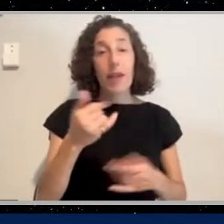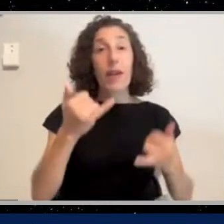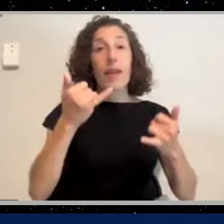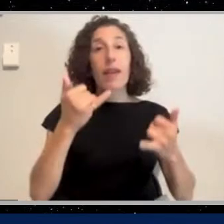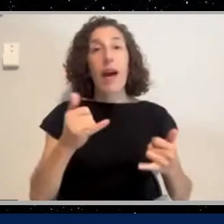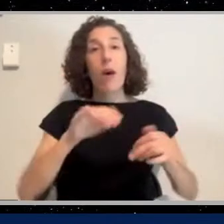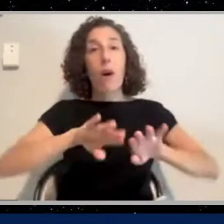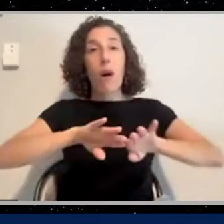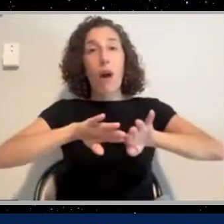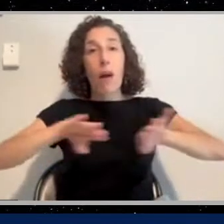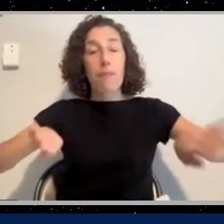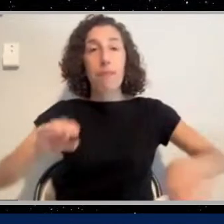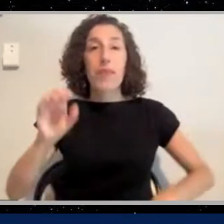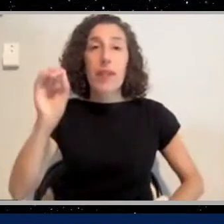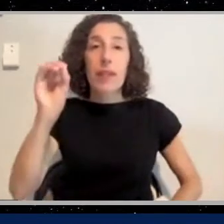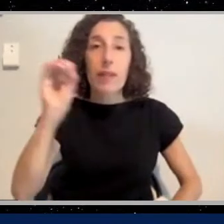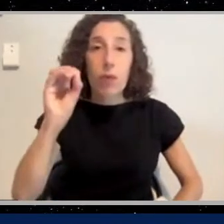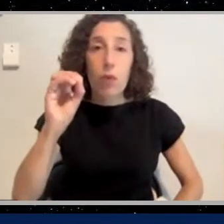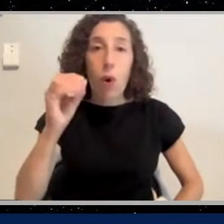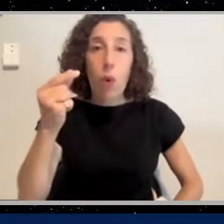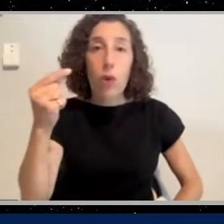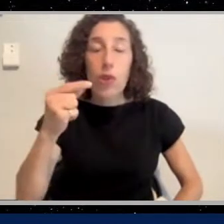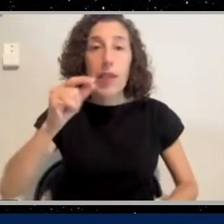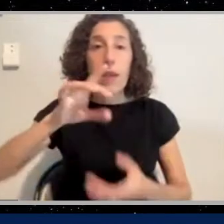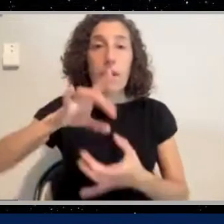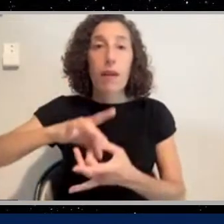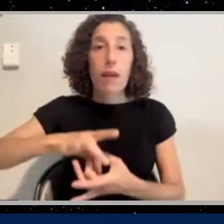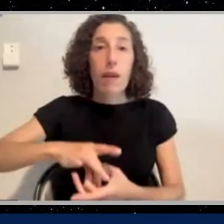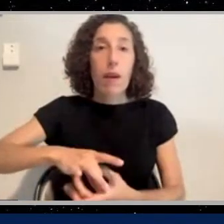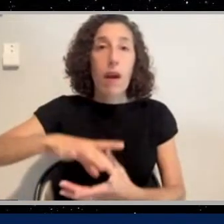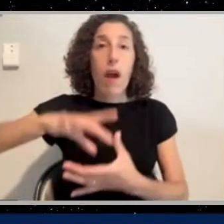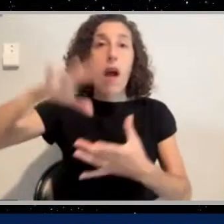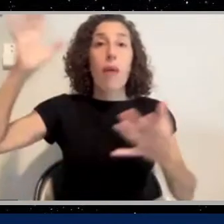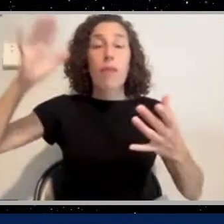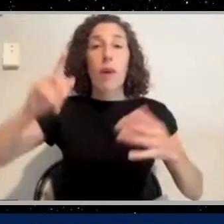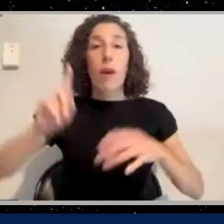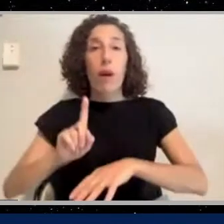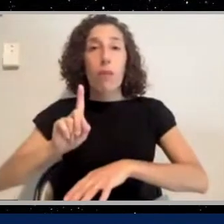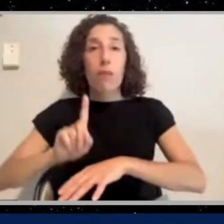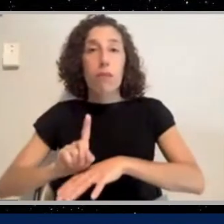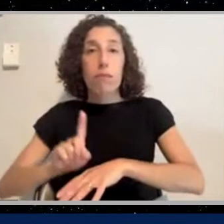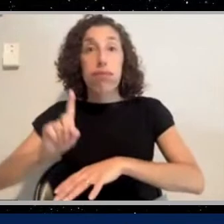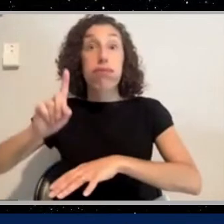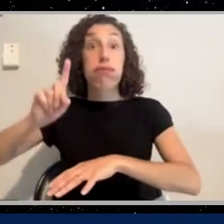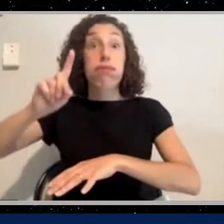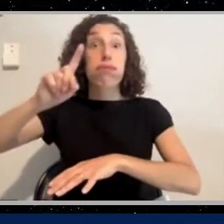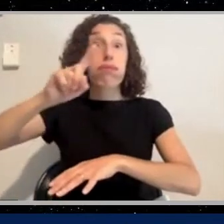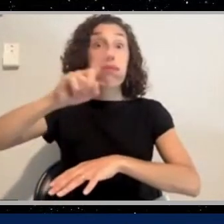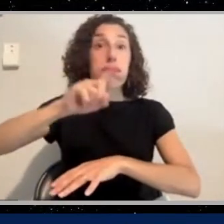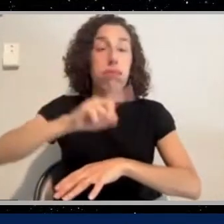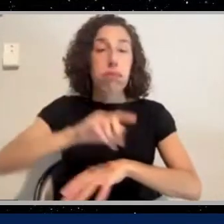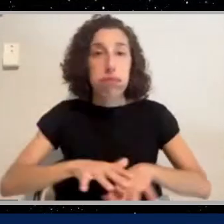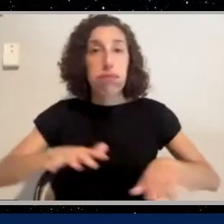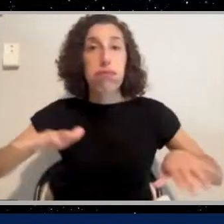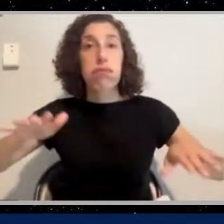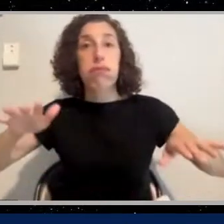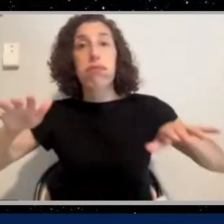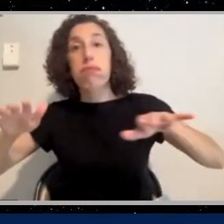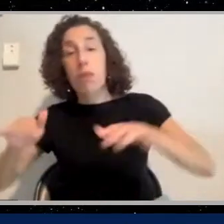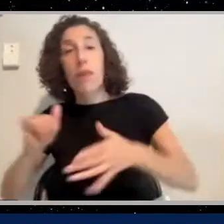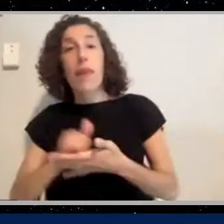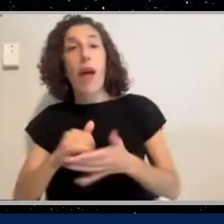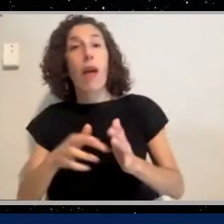any kind of pressure or motion could easily change the orientation of where you